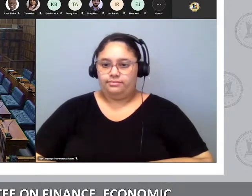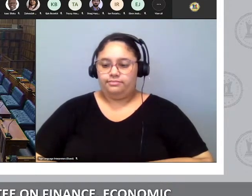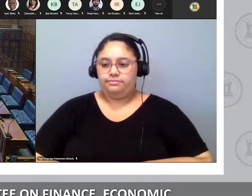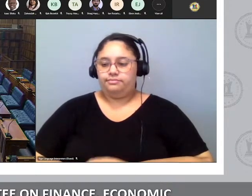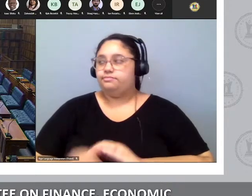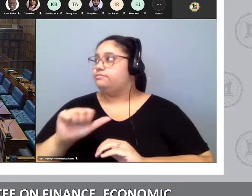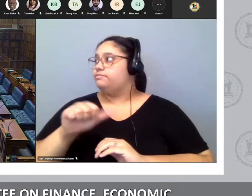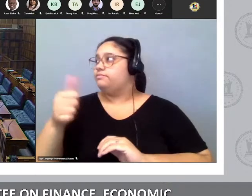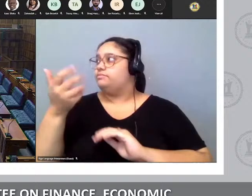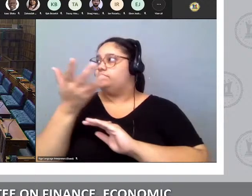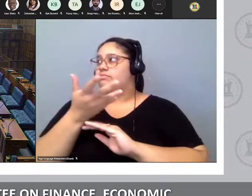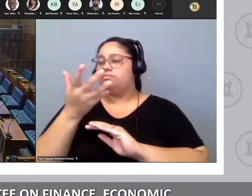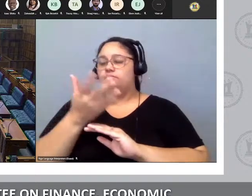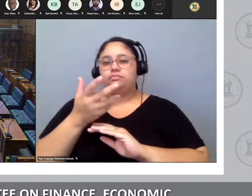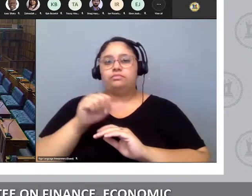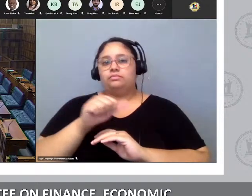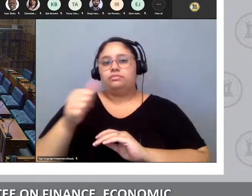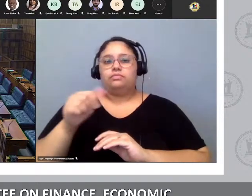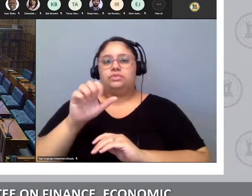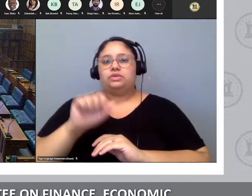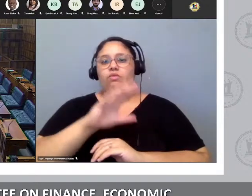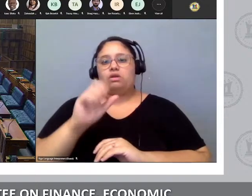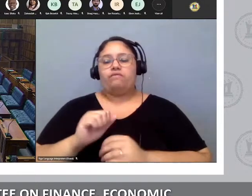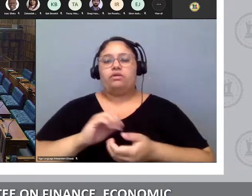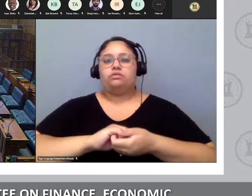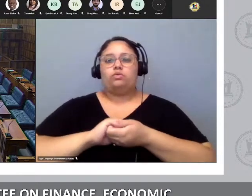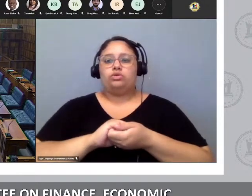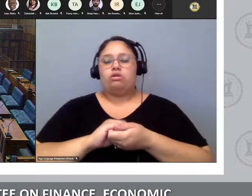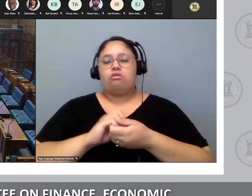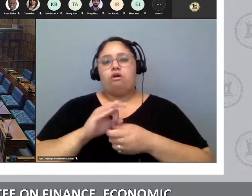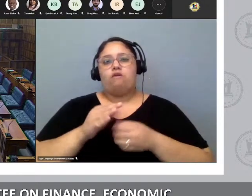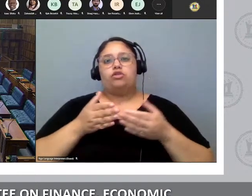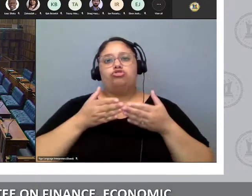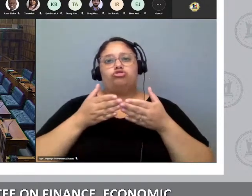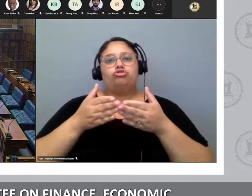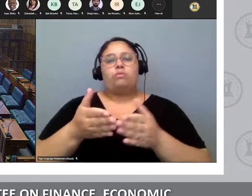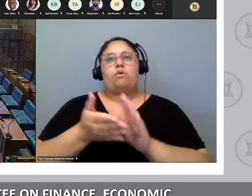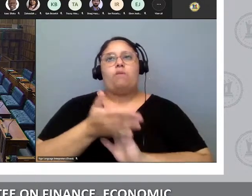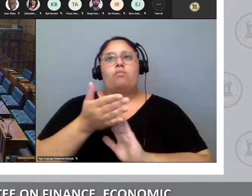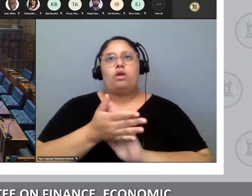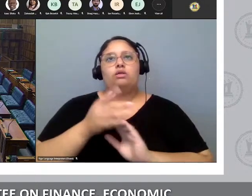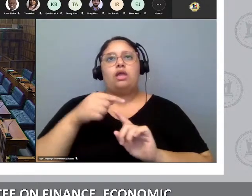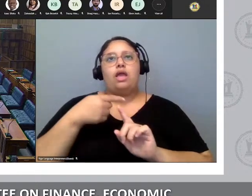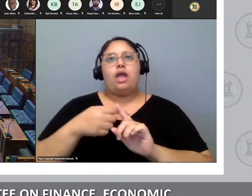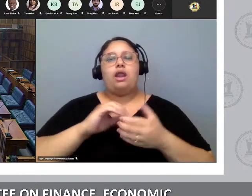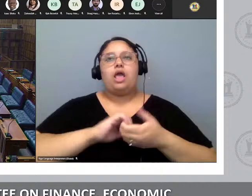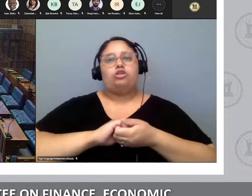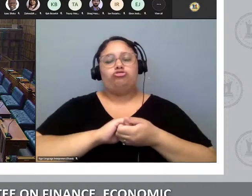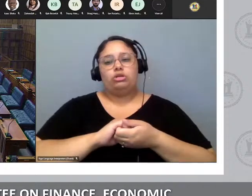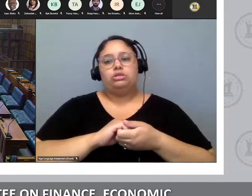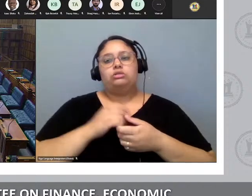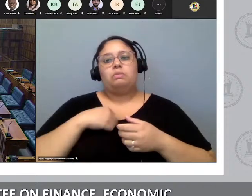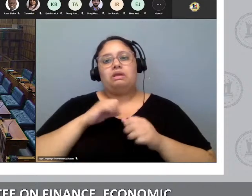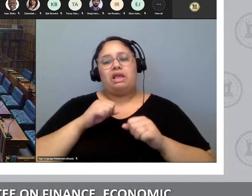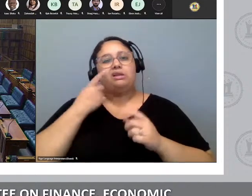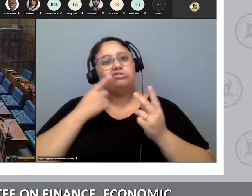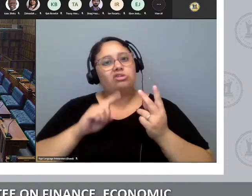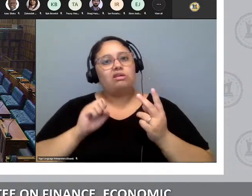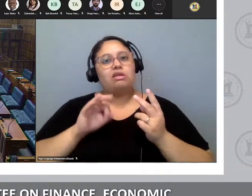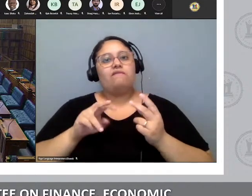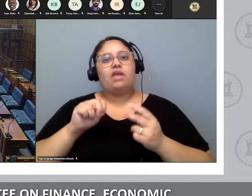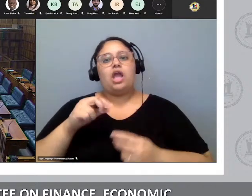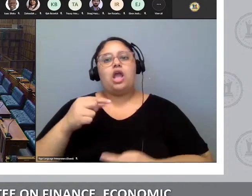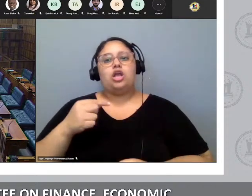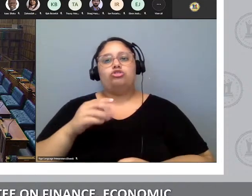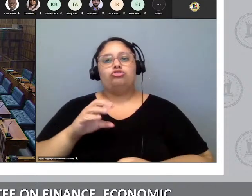next presenter is the South African Association of ship operators and agents um can I just check if inra bear